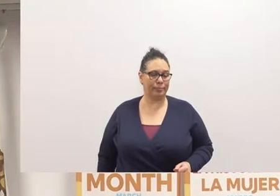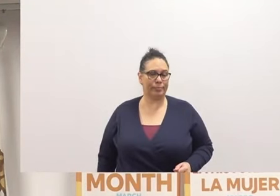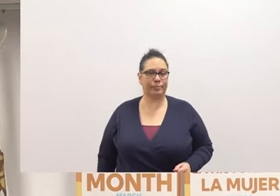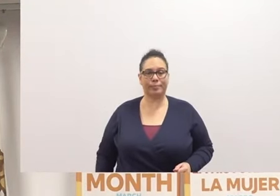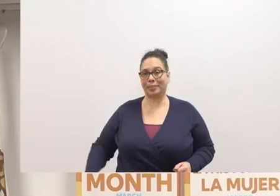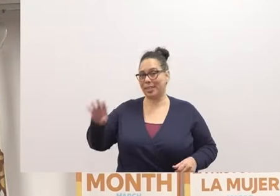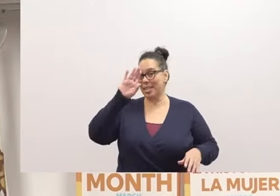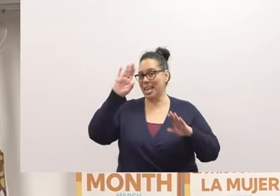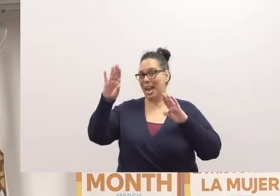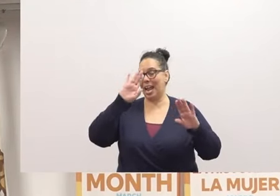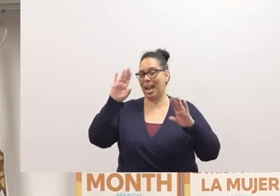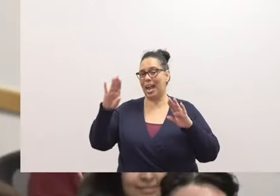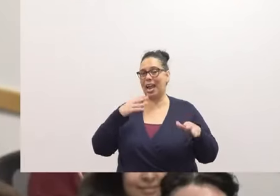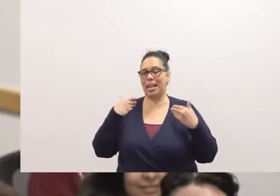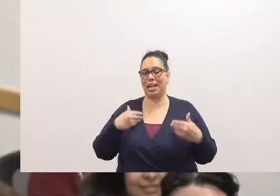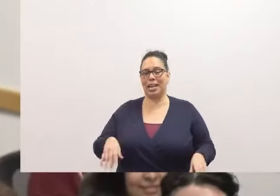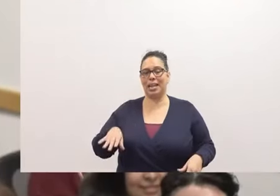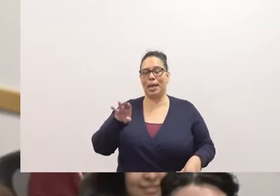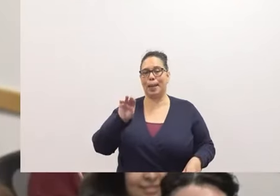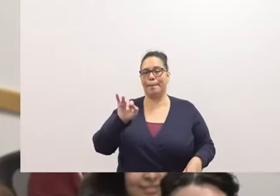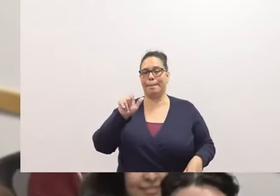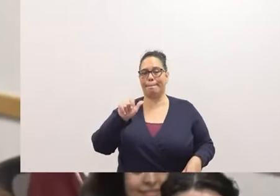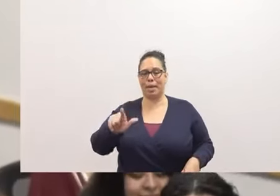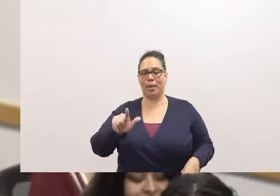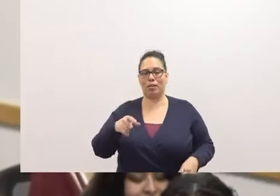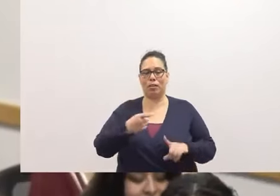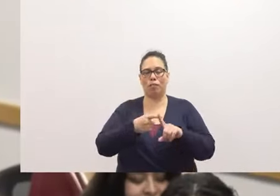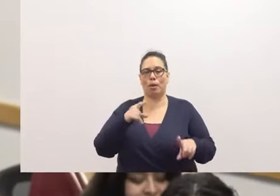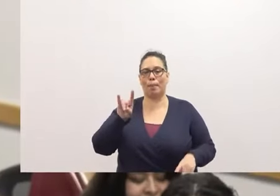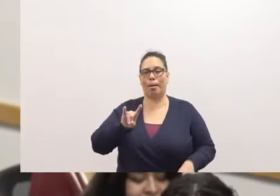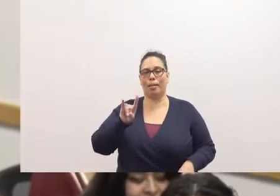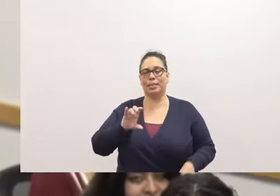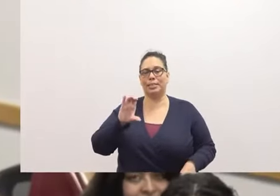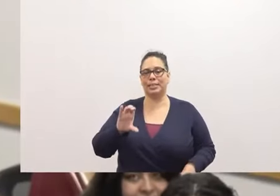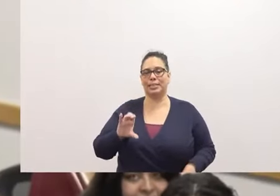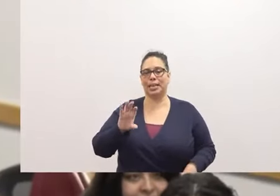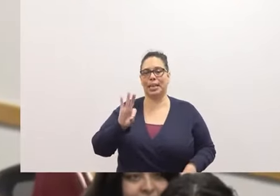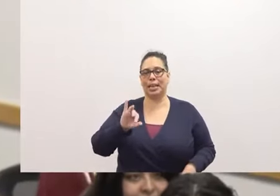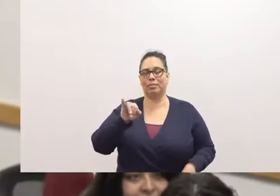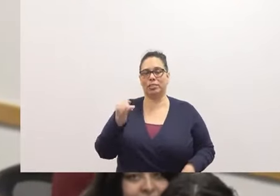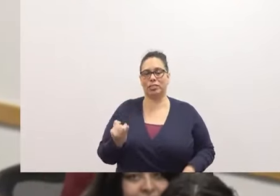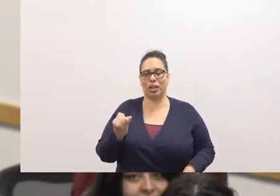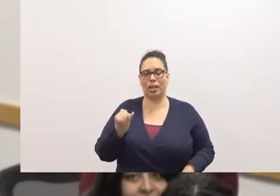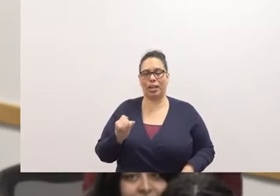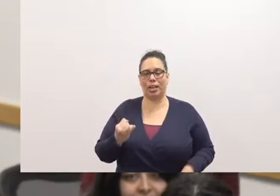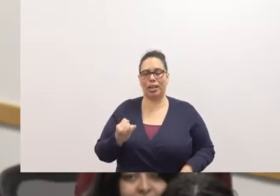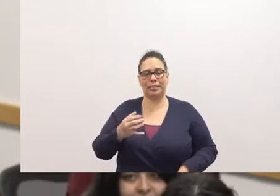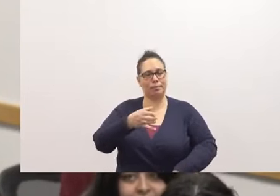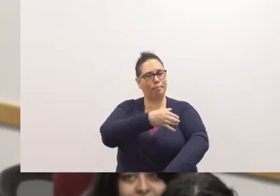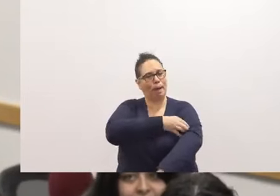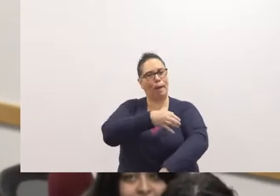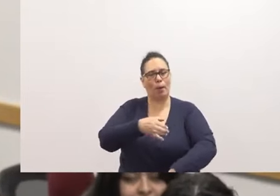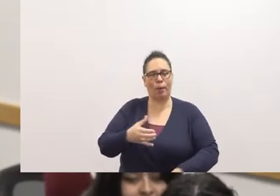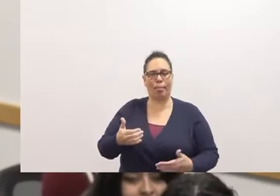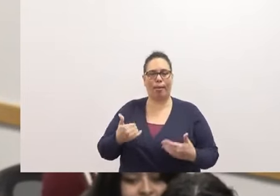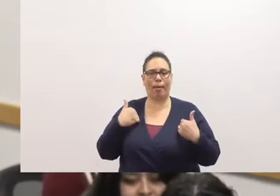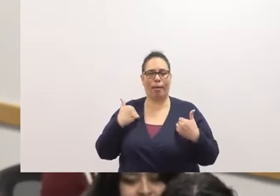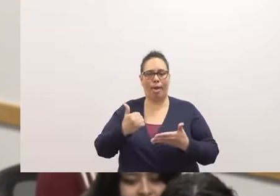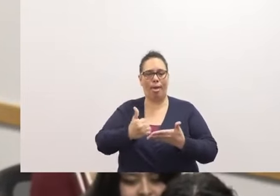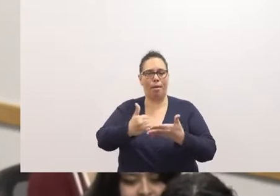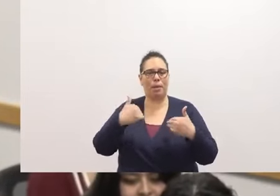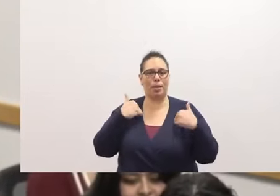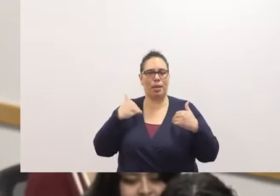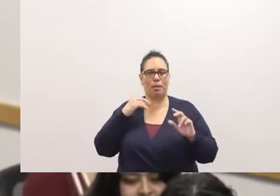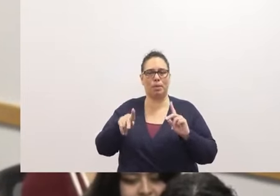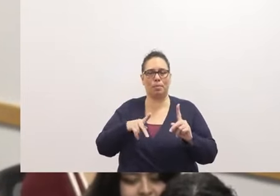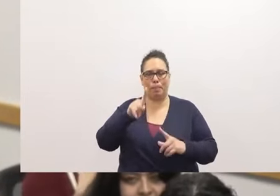Hi, everybody. I'm Michael Gray from Pauley High School. CFJ, Californians for Justice, has a superpower. They help young people believe in